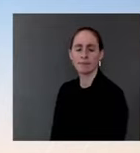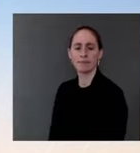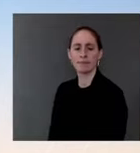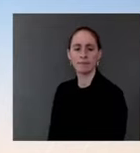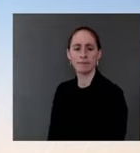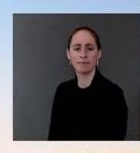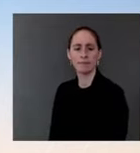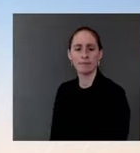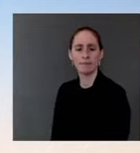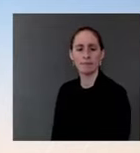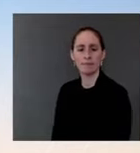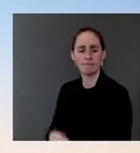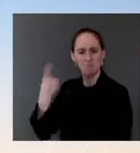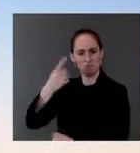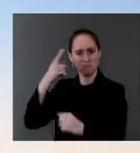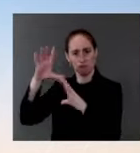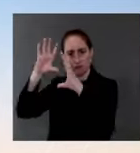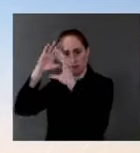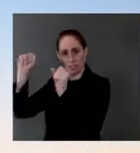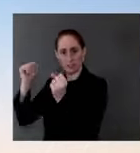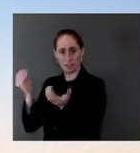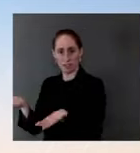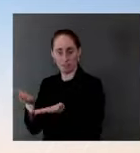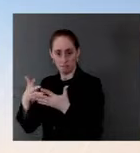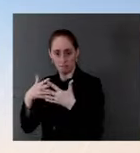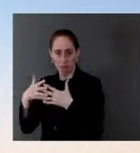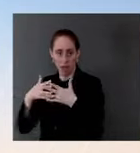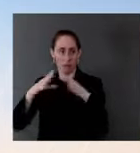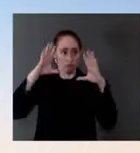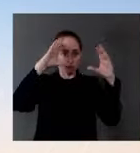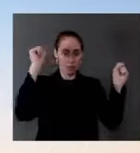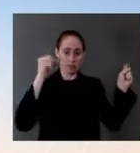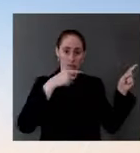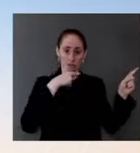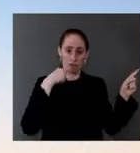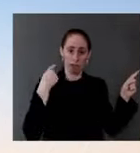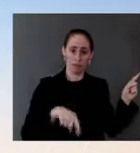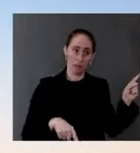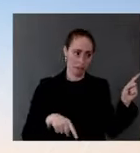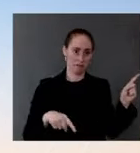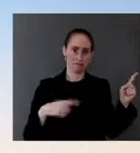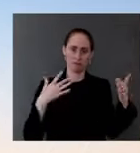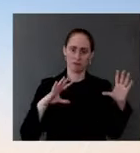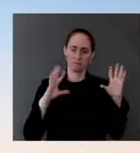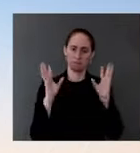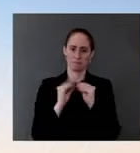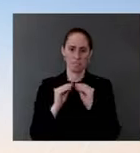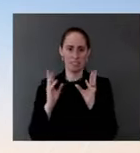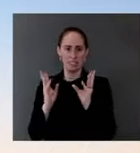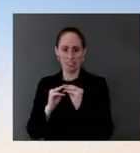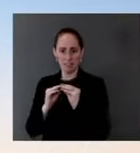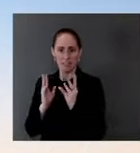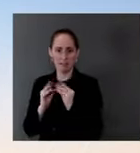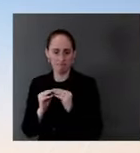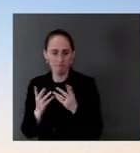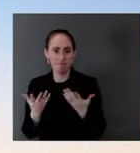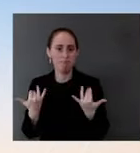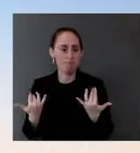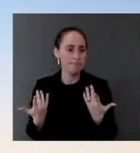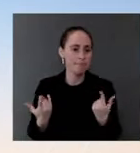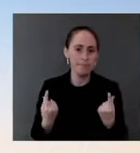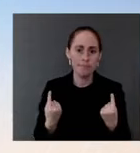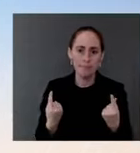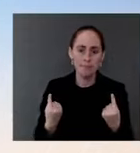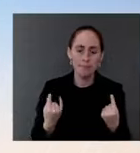President Putin's court, in the sense that the next step is up to him as to whether or not he pulls back its troops from